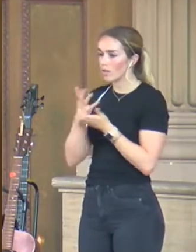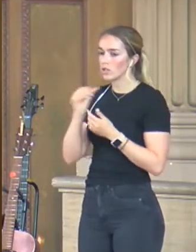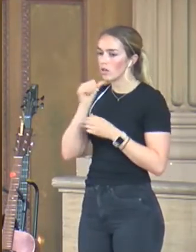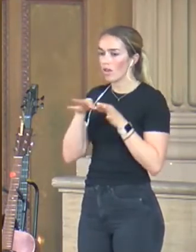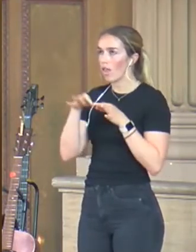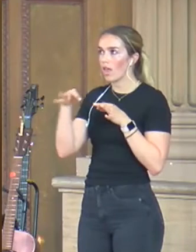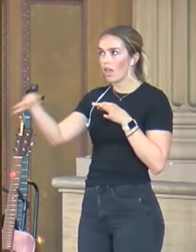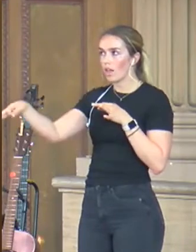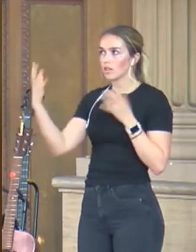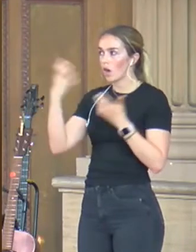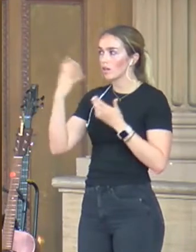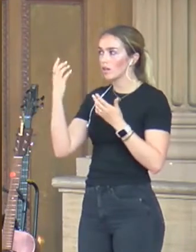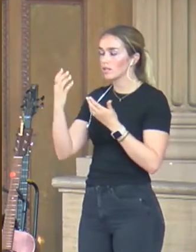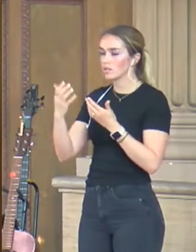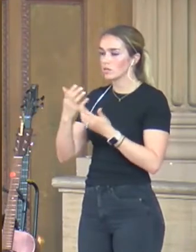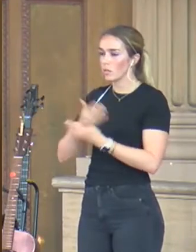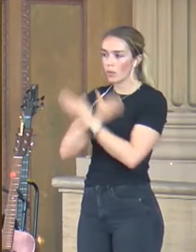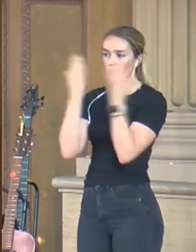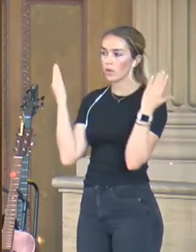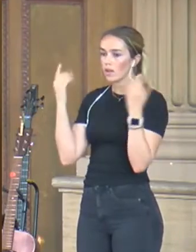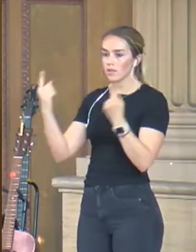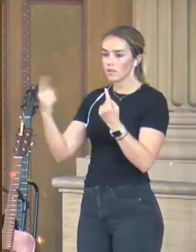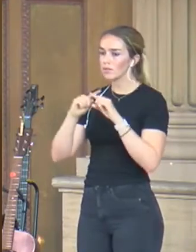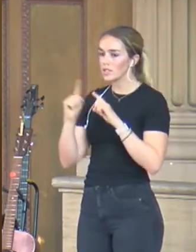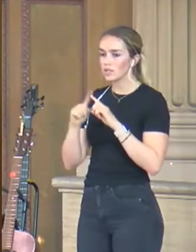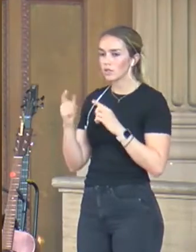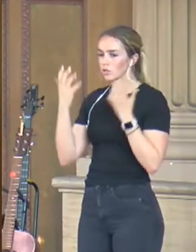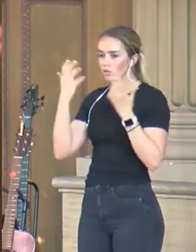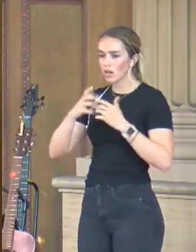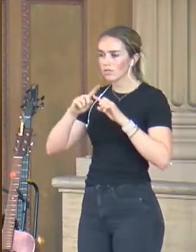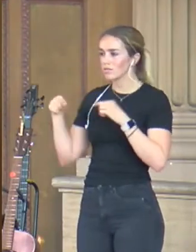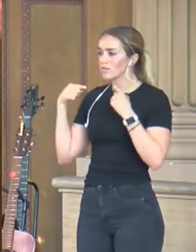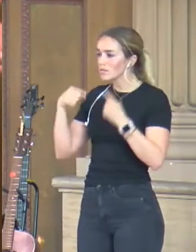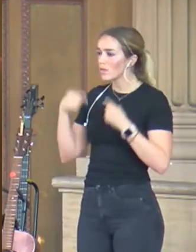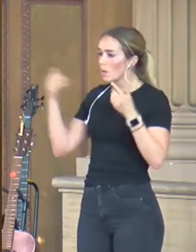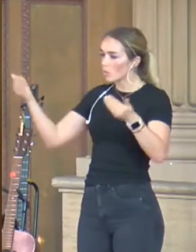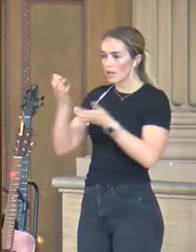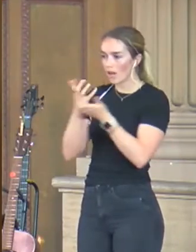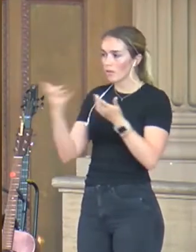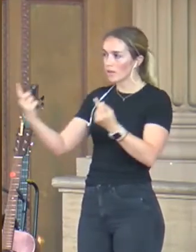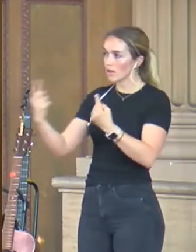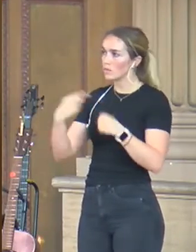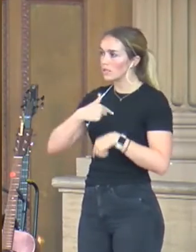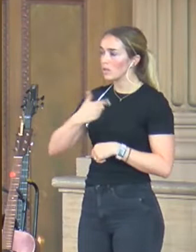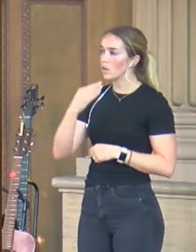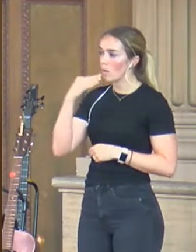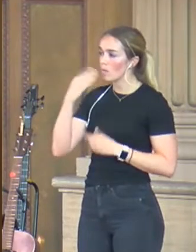until the darkness lifts. Come to me with all the darkness that's in you and around you. Bring it all. Come to me.